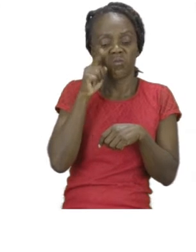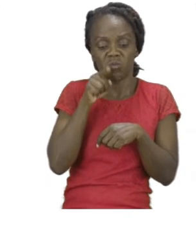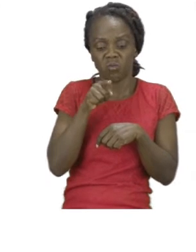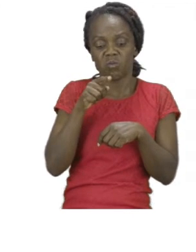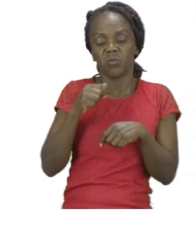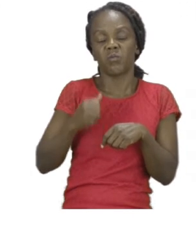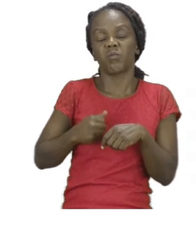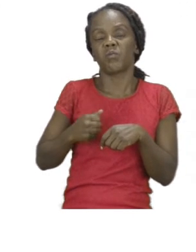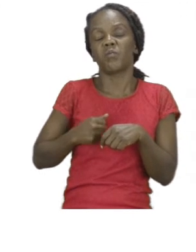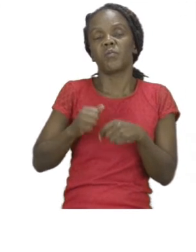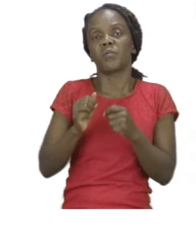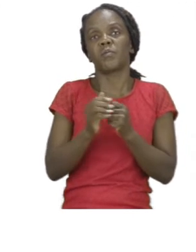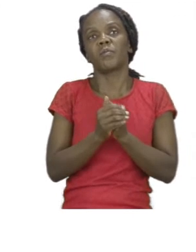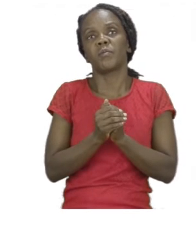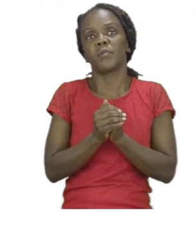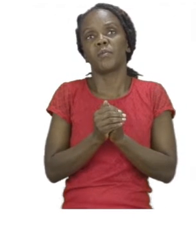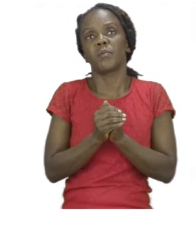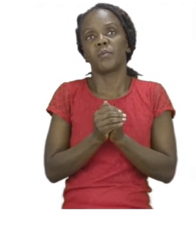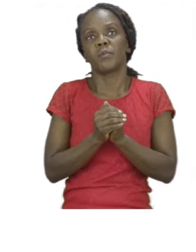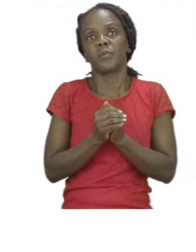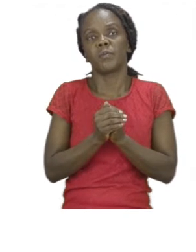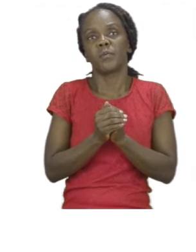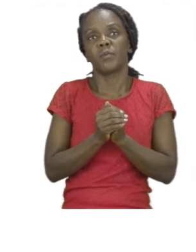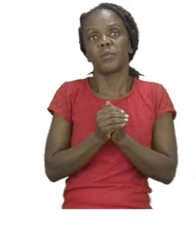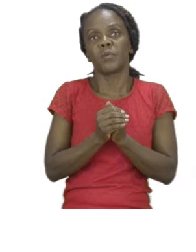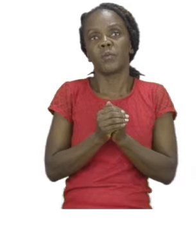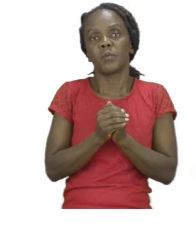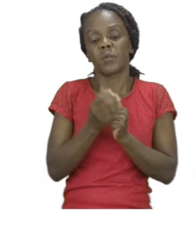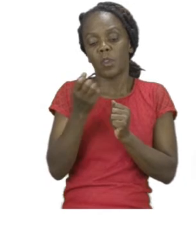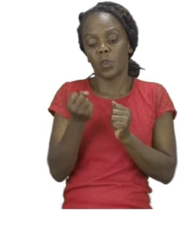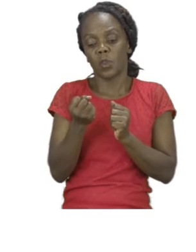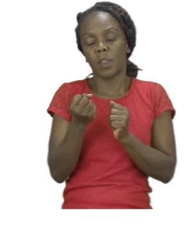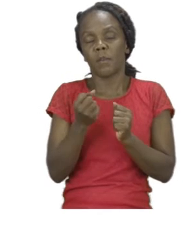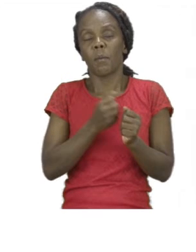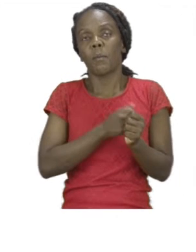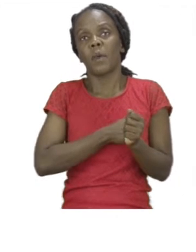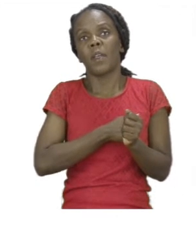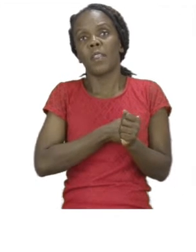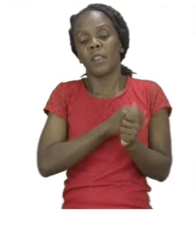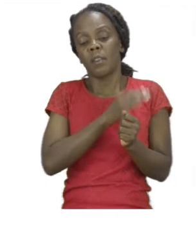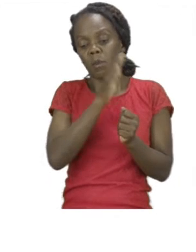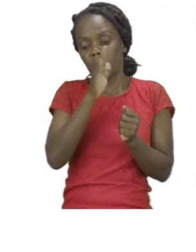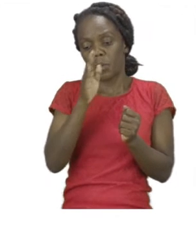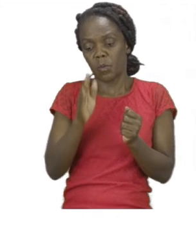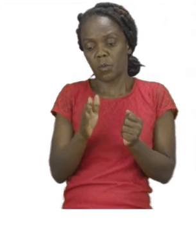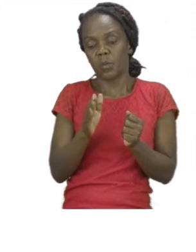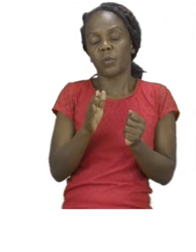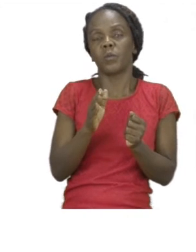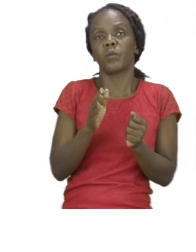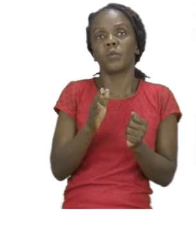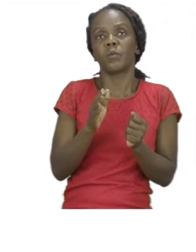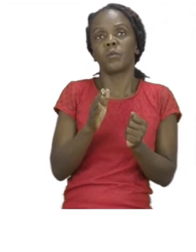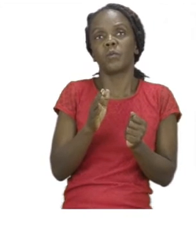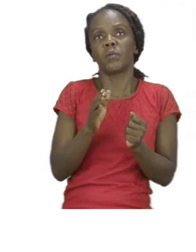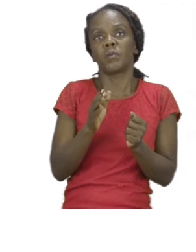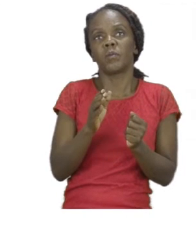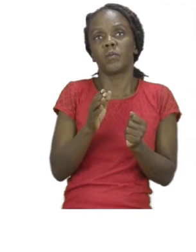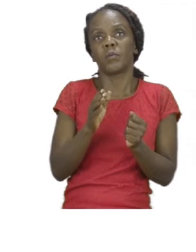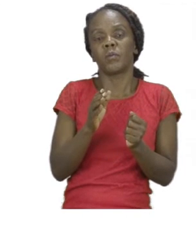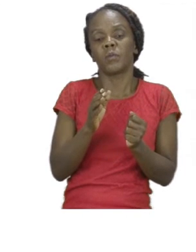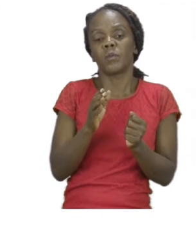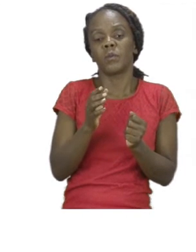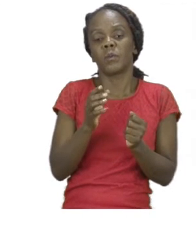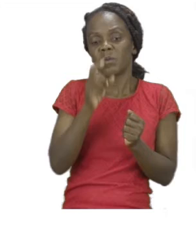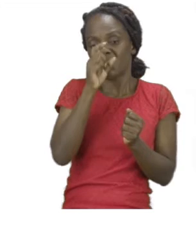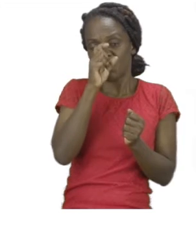one that is in the middle is also missing, which I think is sister. So you are going